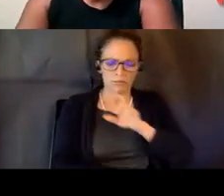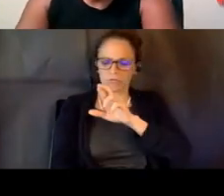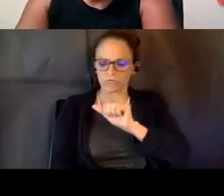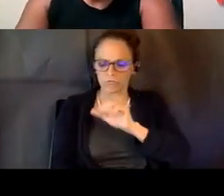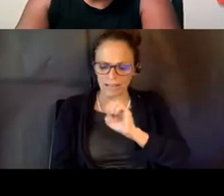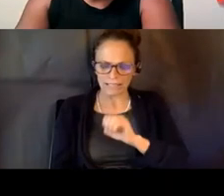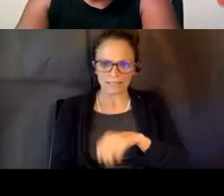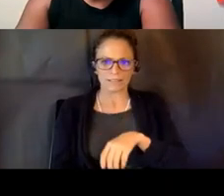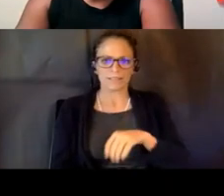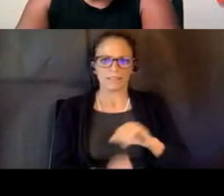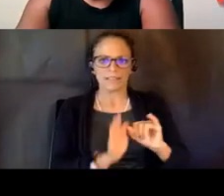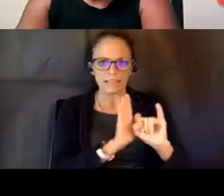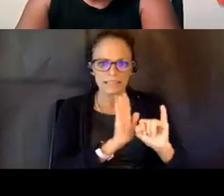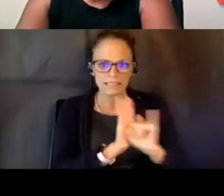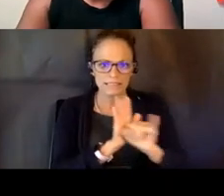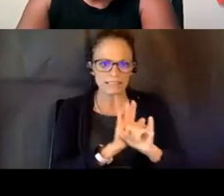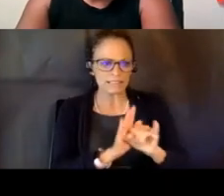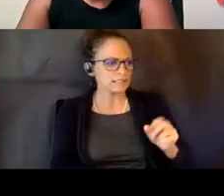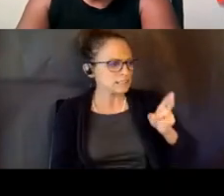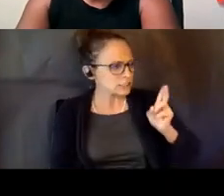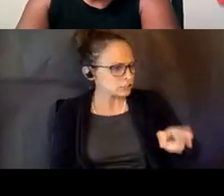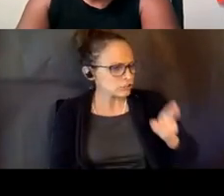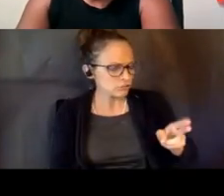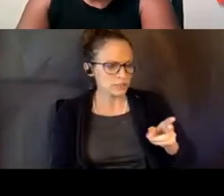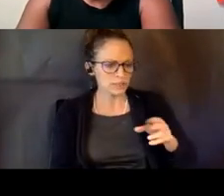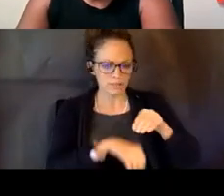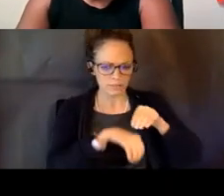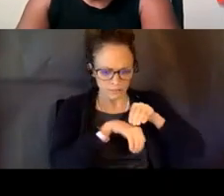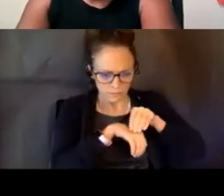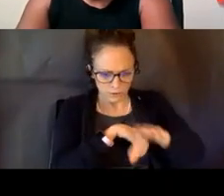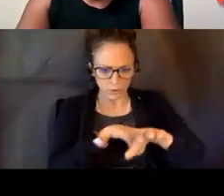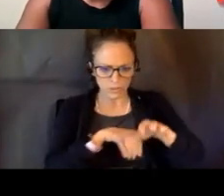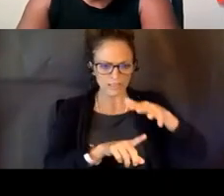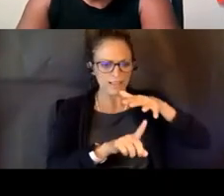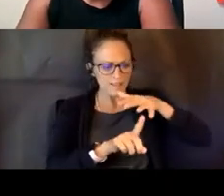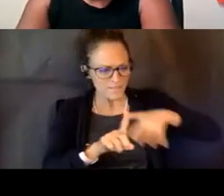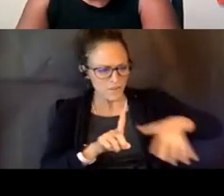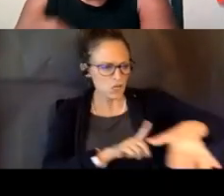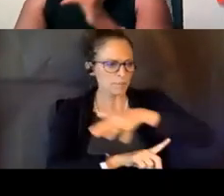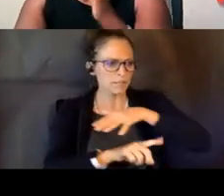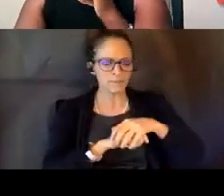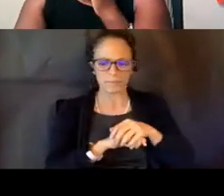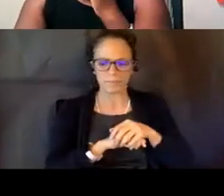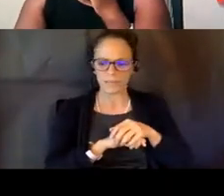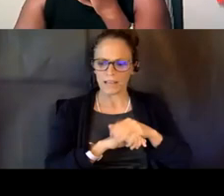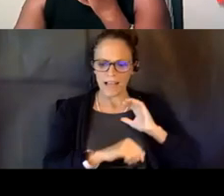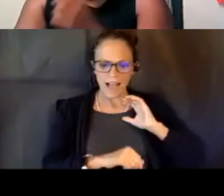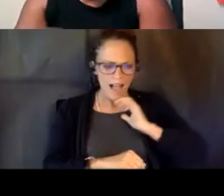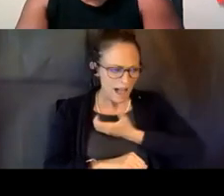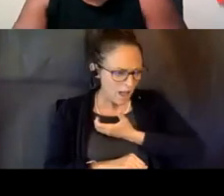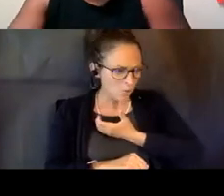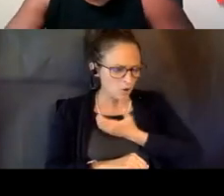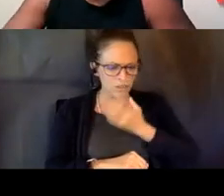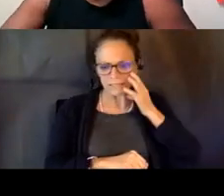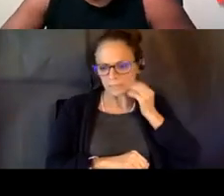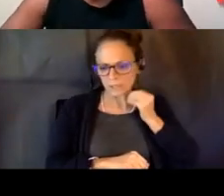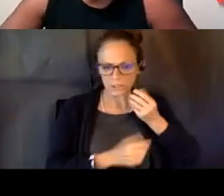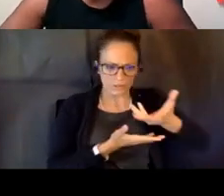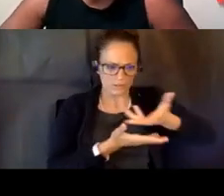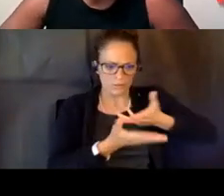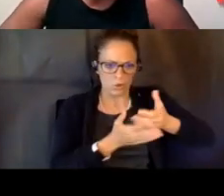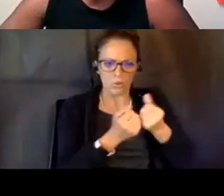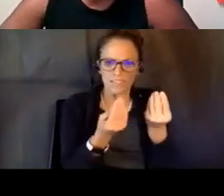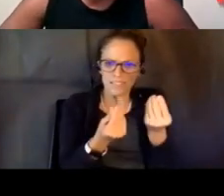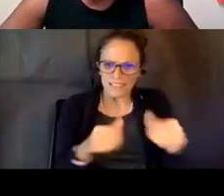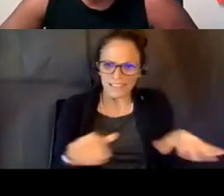both shaping of the environment, but also shaping of our futures and our past on the land. So I feel like we have so much to hit.